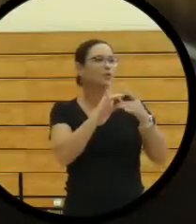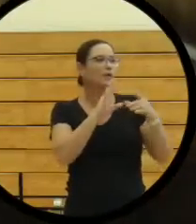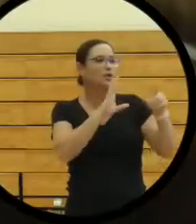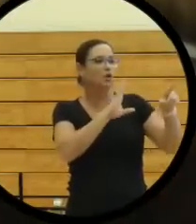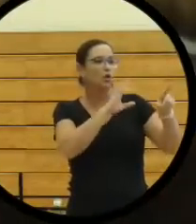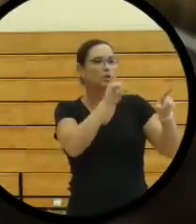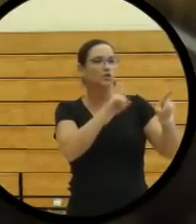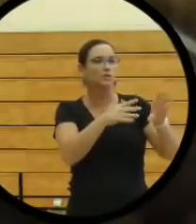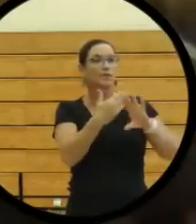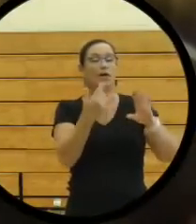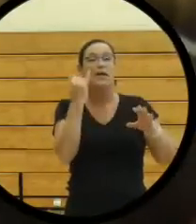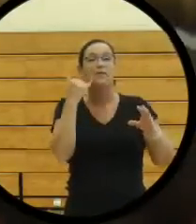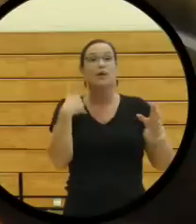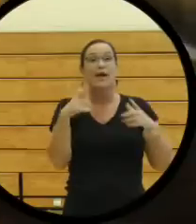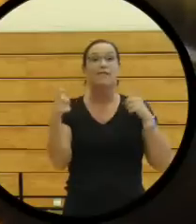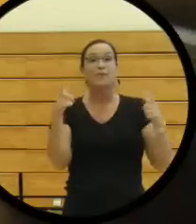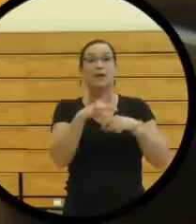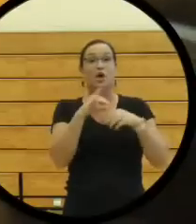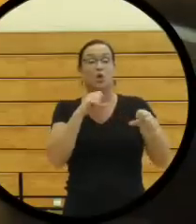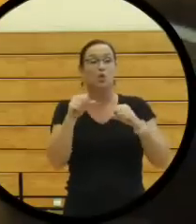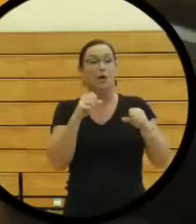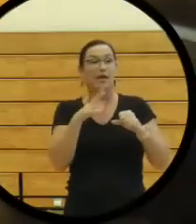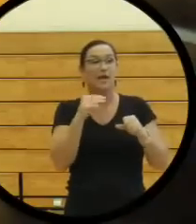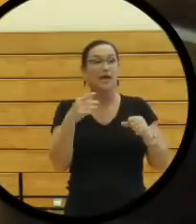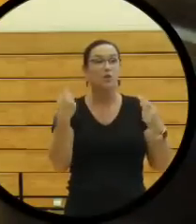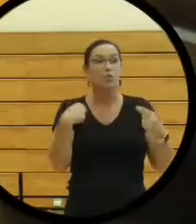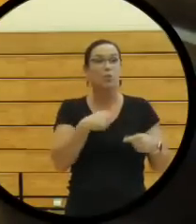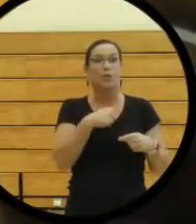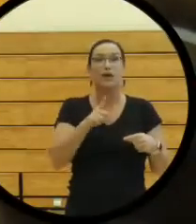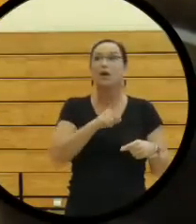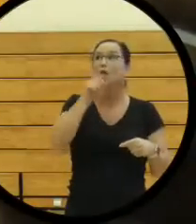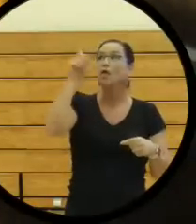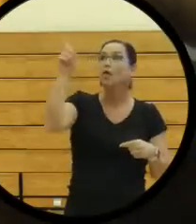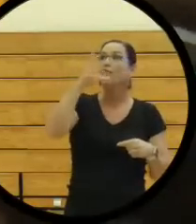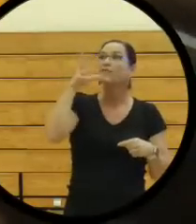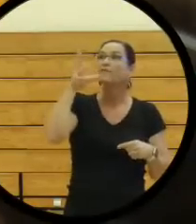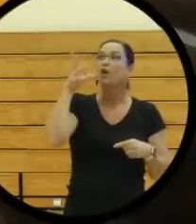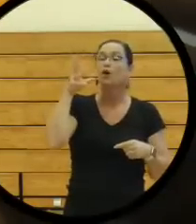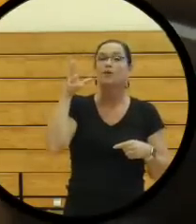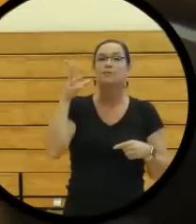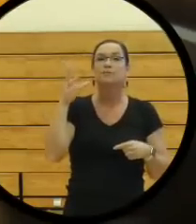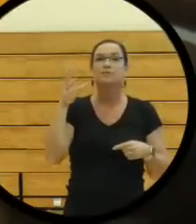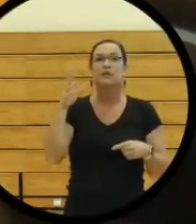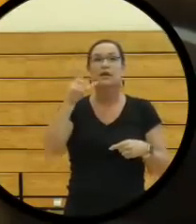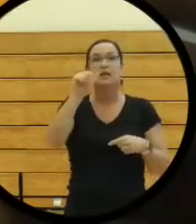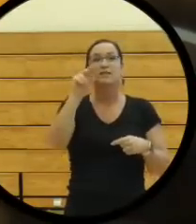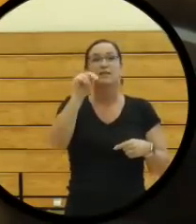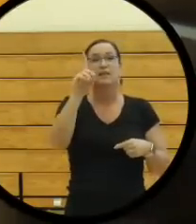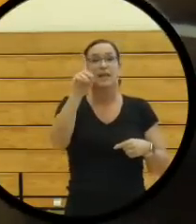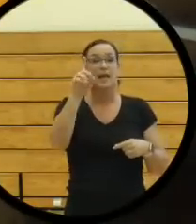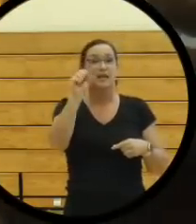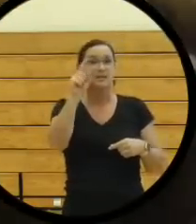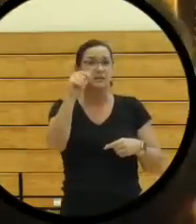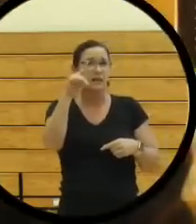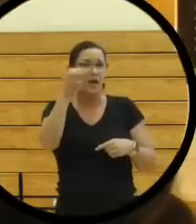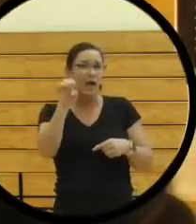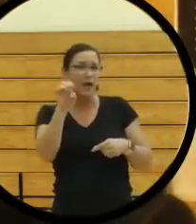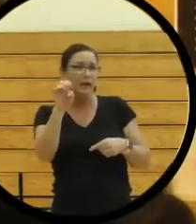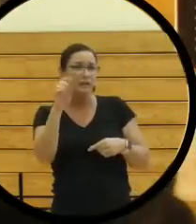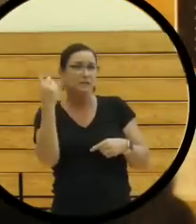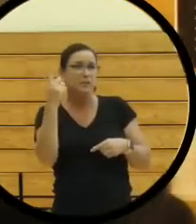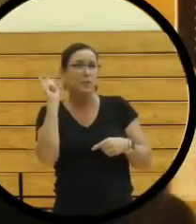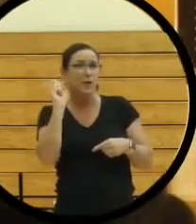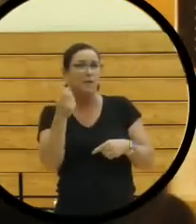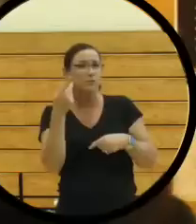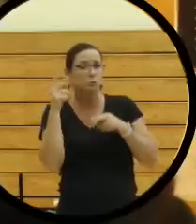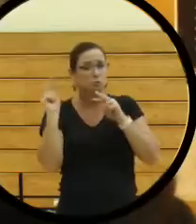before. If a big earthquake happens and we happen to be up at our farms, is our landslides something that we should watch out for?